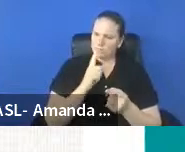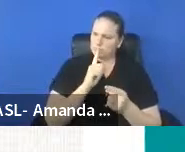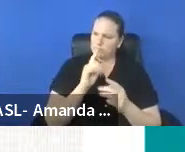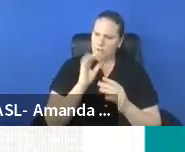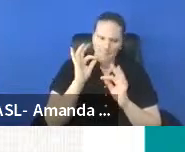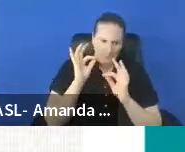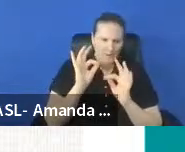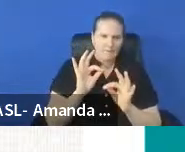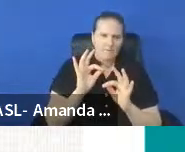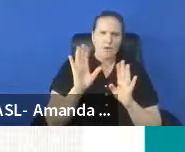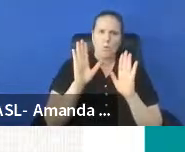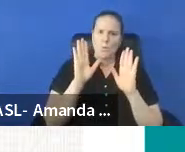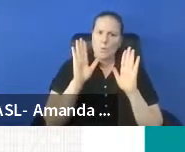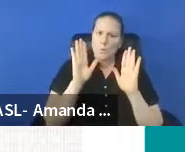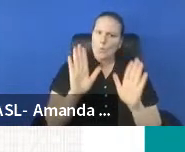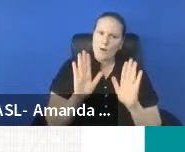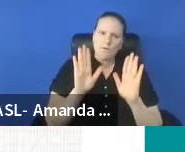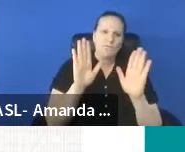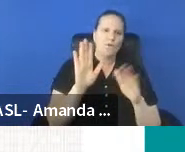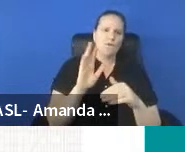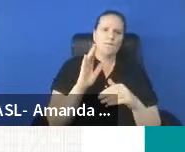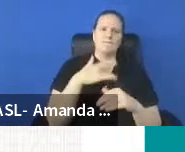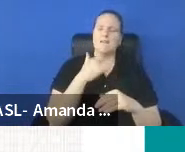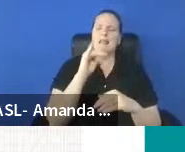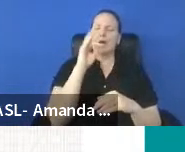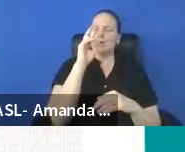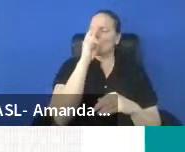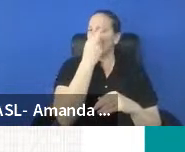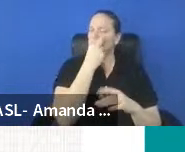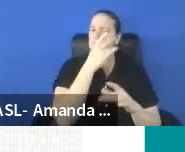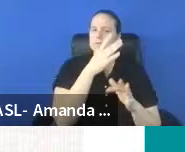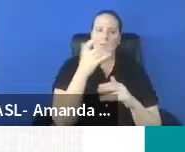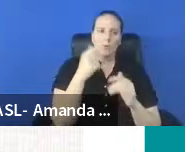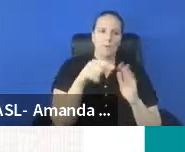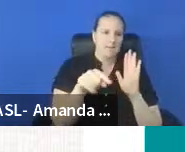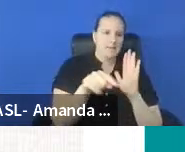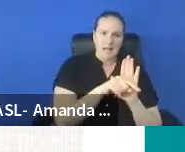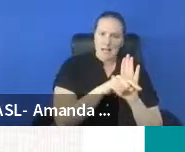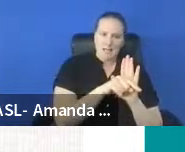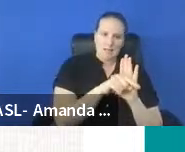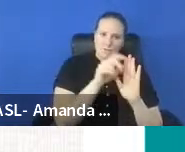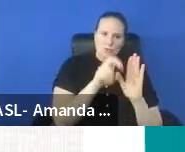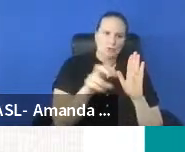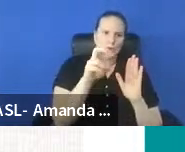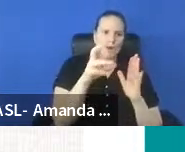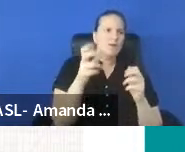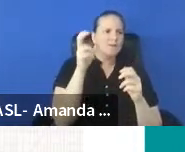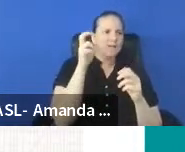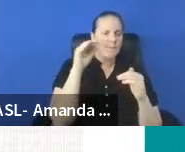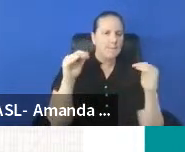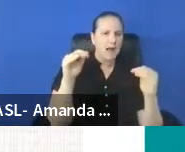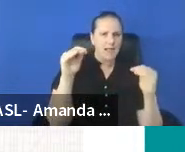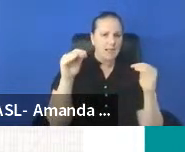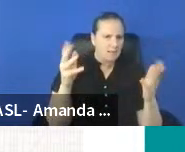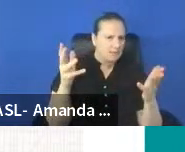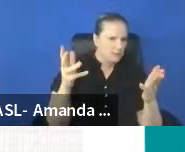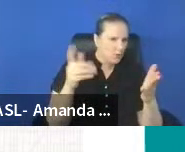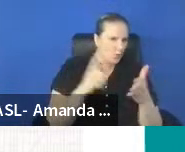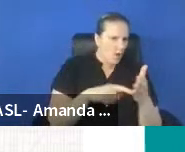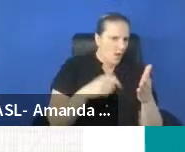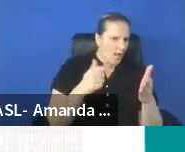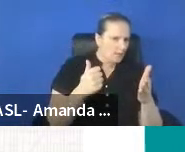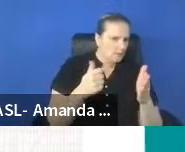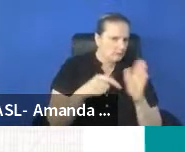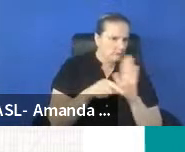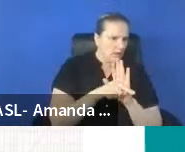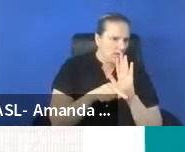and wonderful and rosy. And not that I want to go on a negative bus tour, but I want to hear the balance. I want to hear what else could